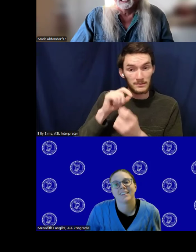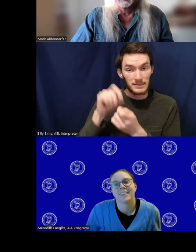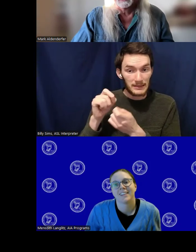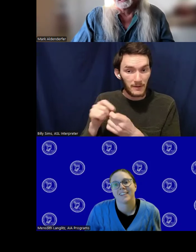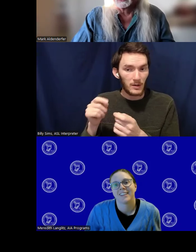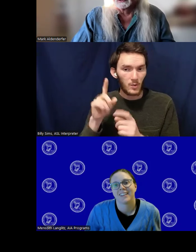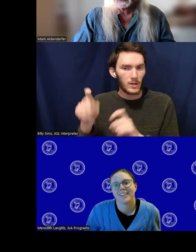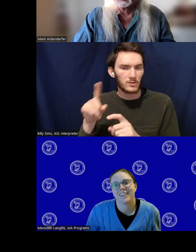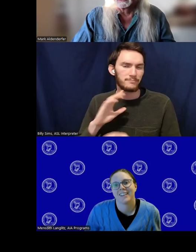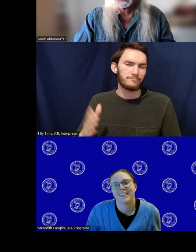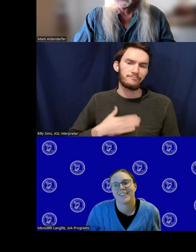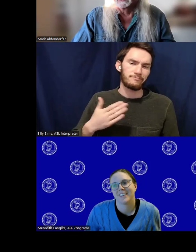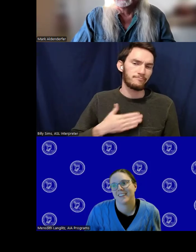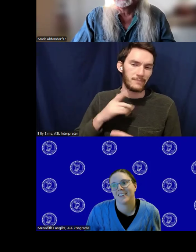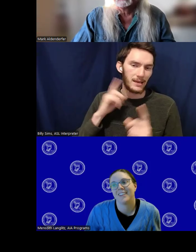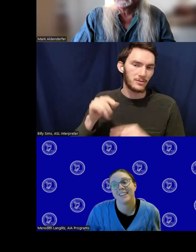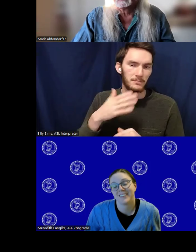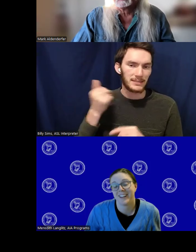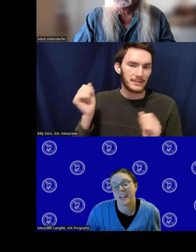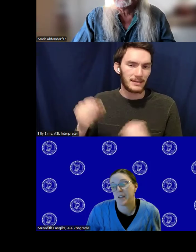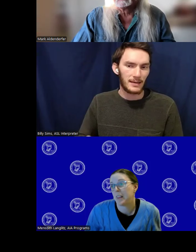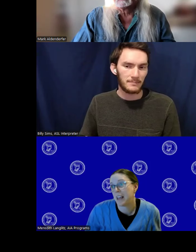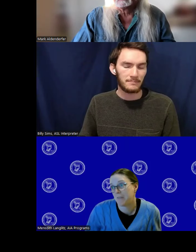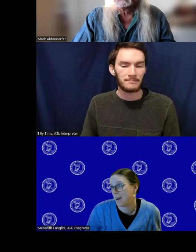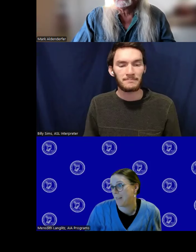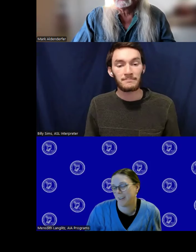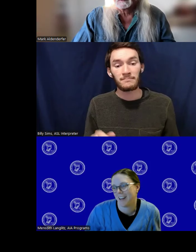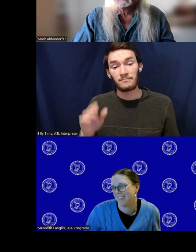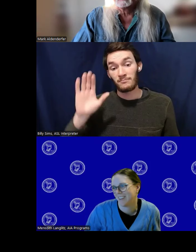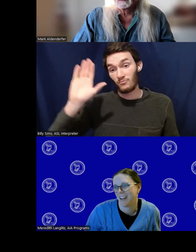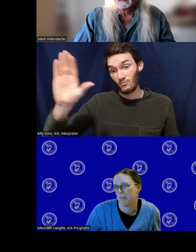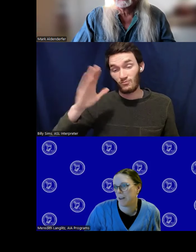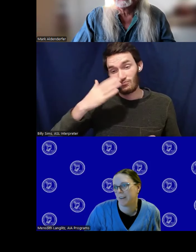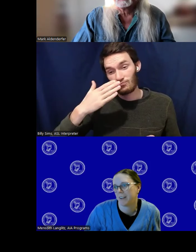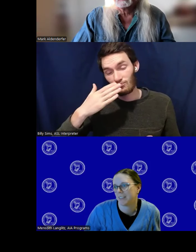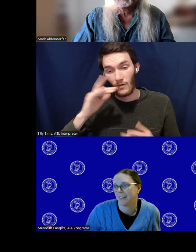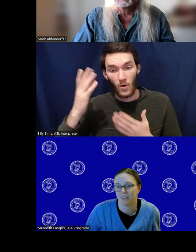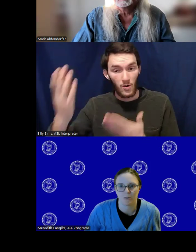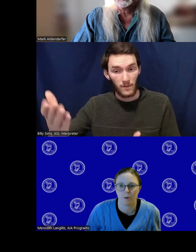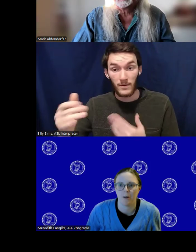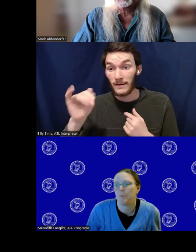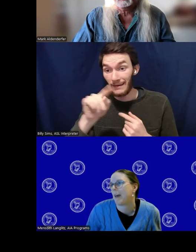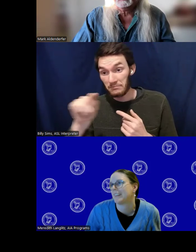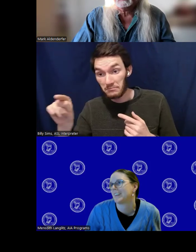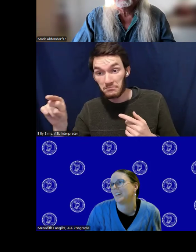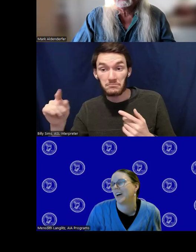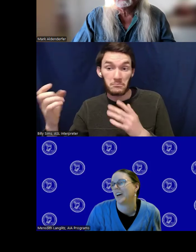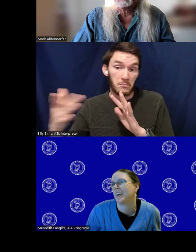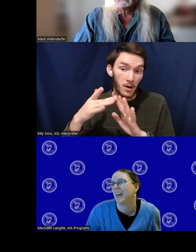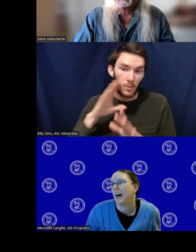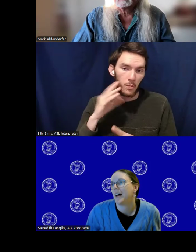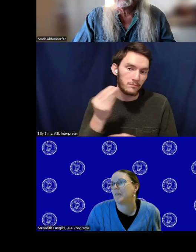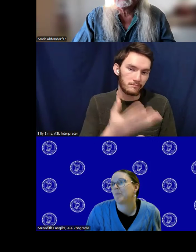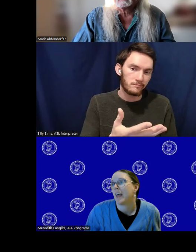I'll be happy to answer those as best I can. That's great. Thank you. Thank you for offering that. So yeah, if anyone gets in contact with us, we will pass it